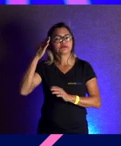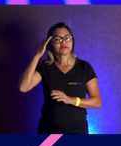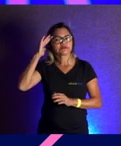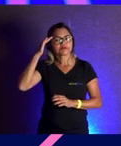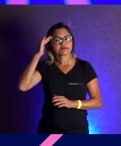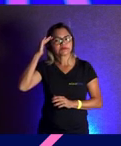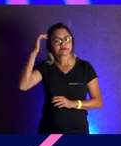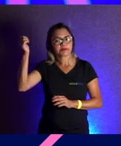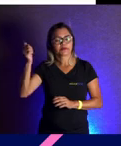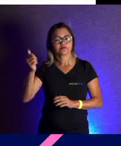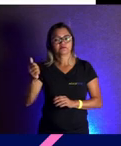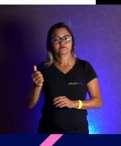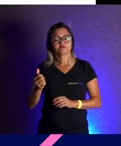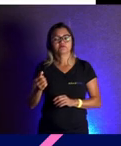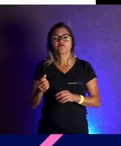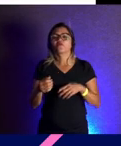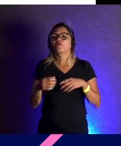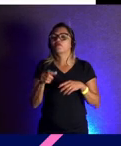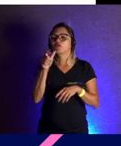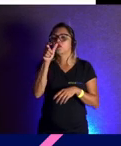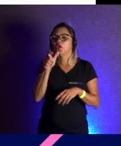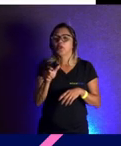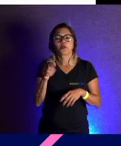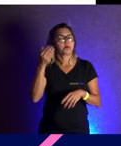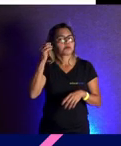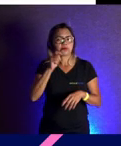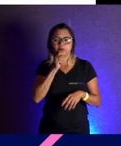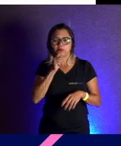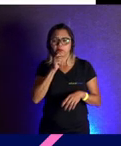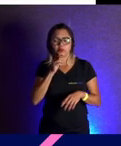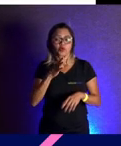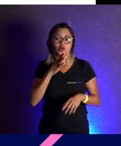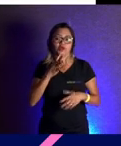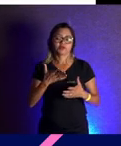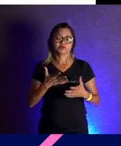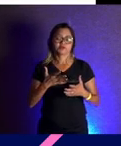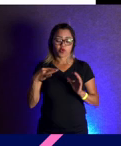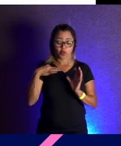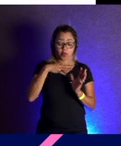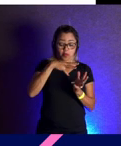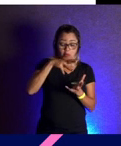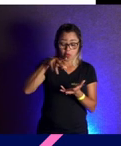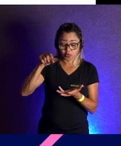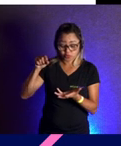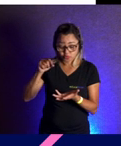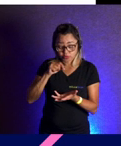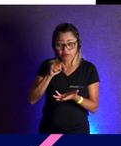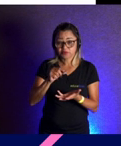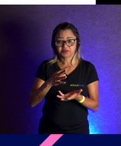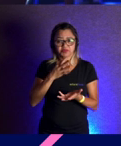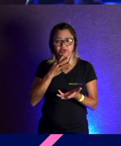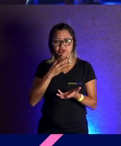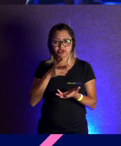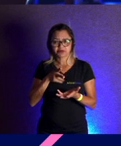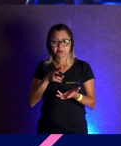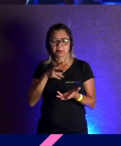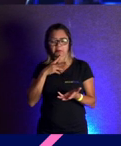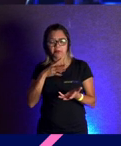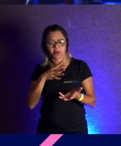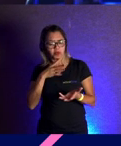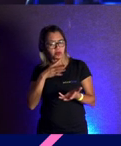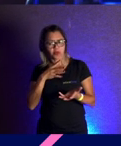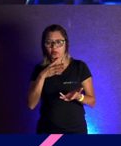not know? Is the true world, the real world, the world we can see? Is the real world like the